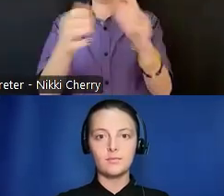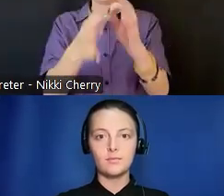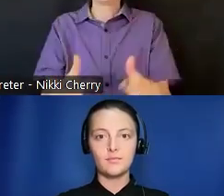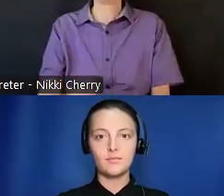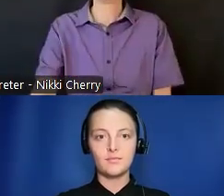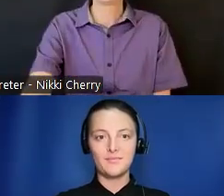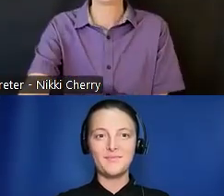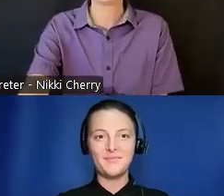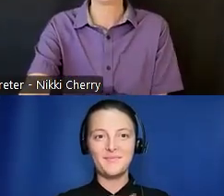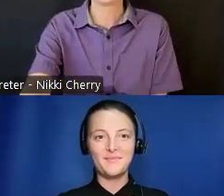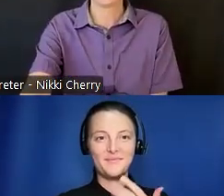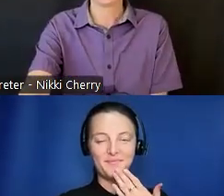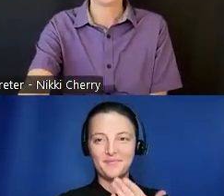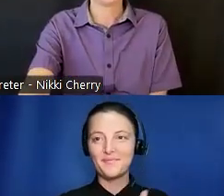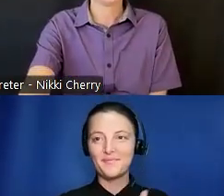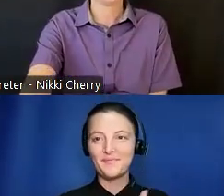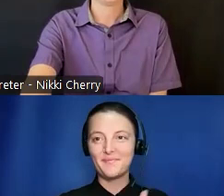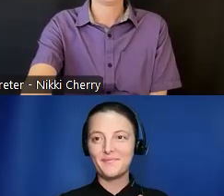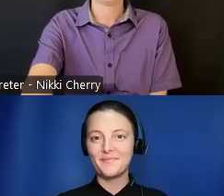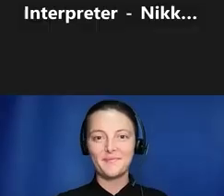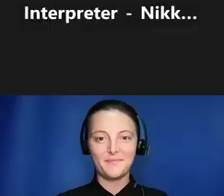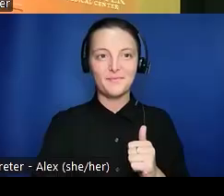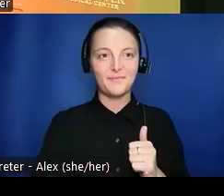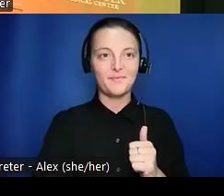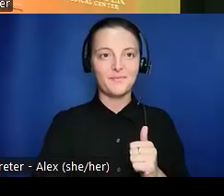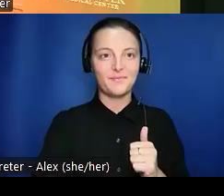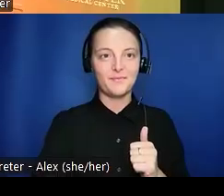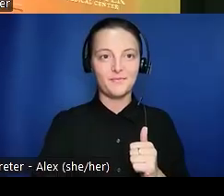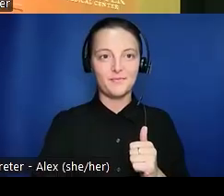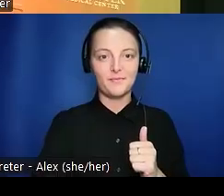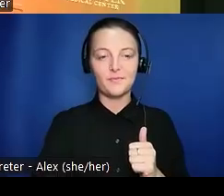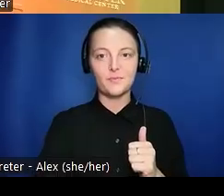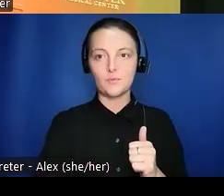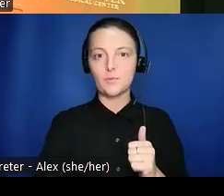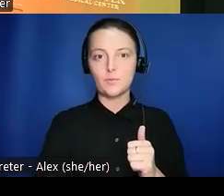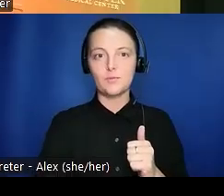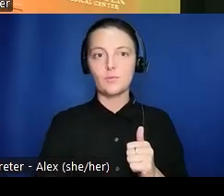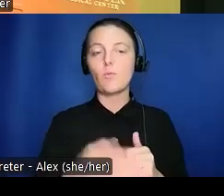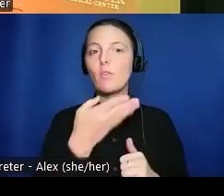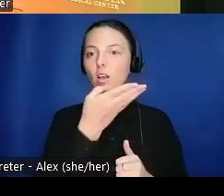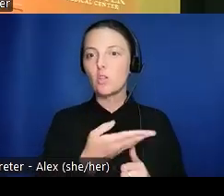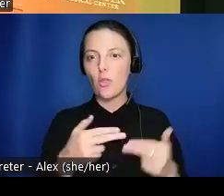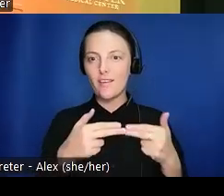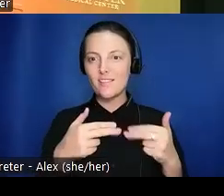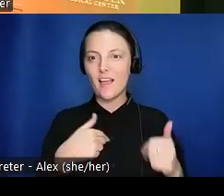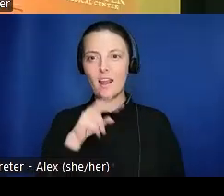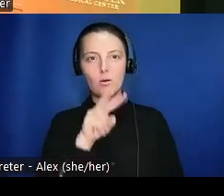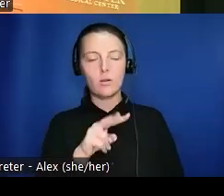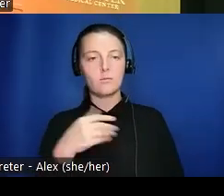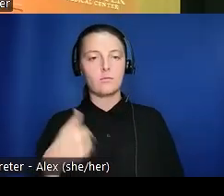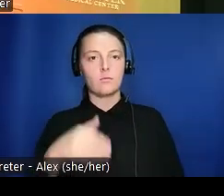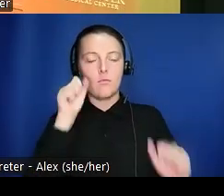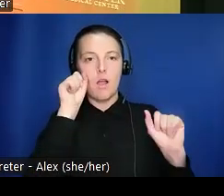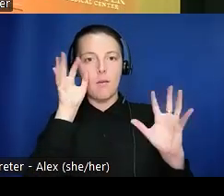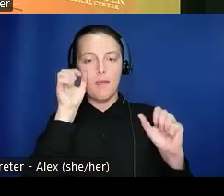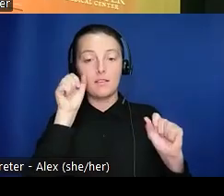Overall, this is one slide that I was very amazed that we have a total of 218 trainees in our department over